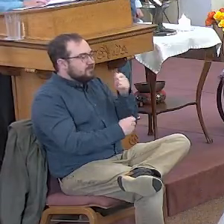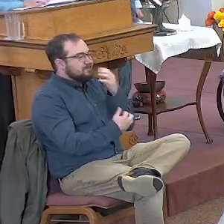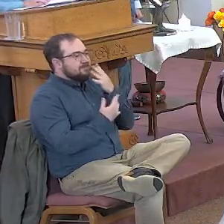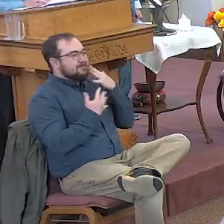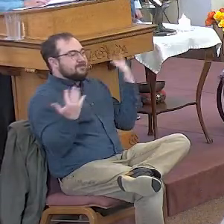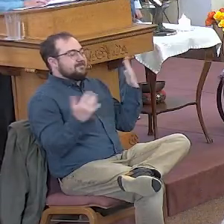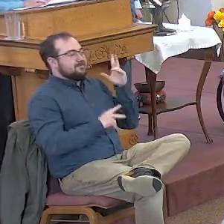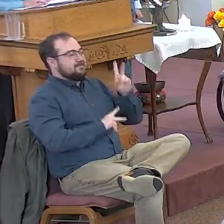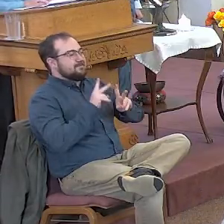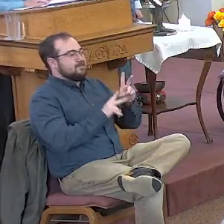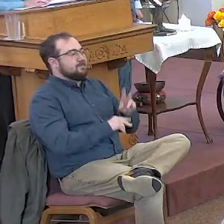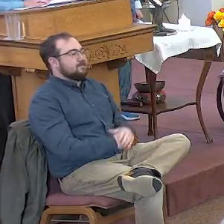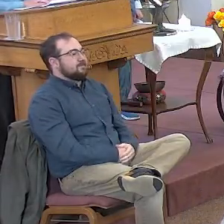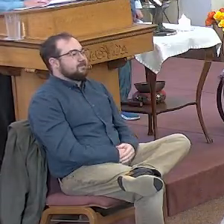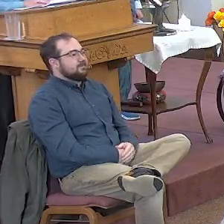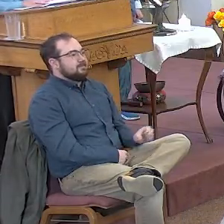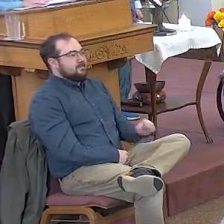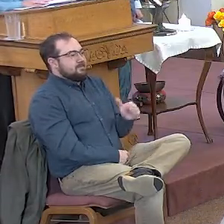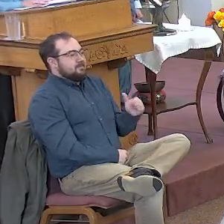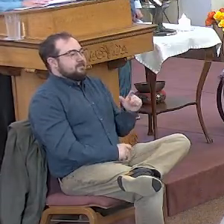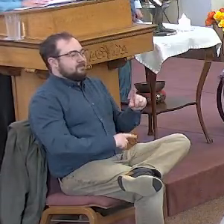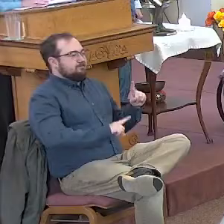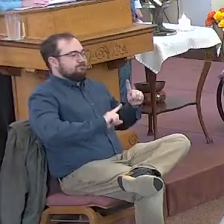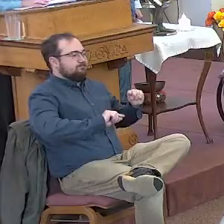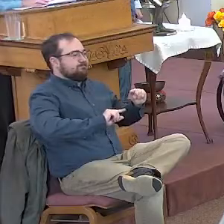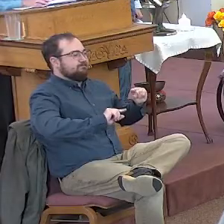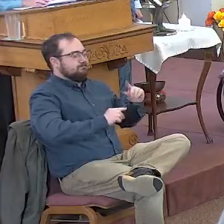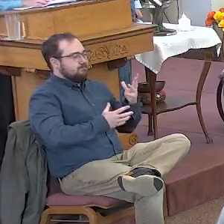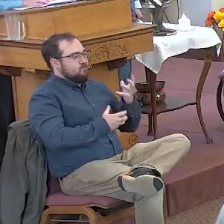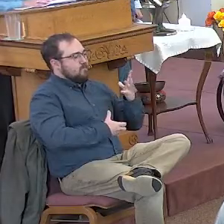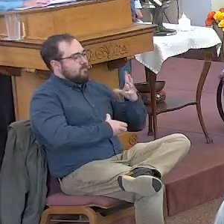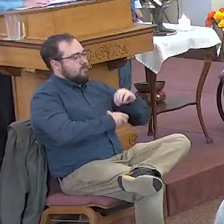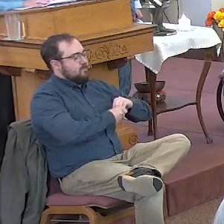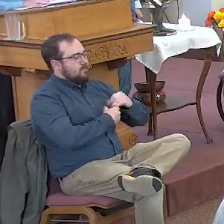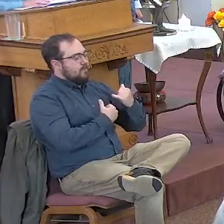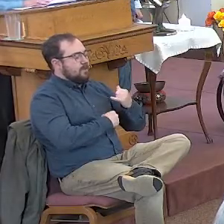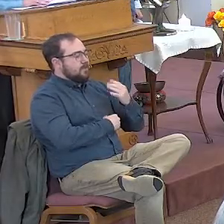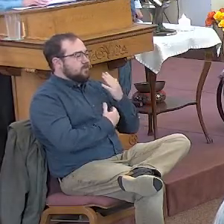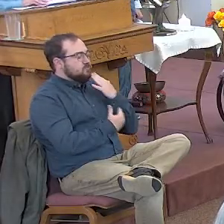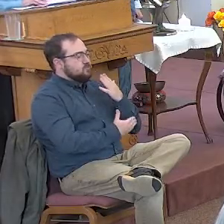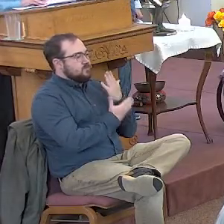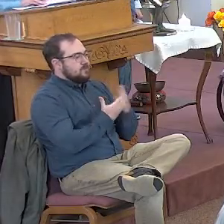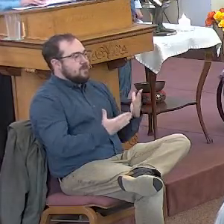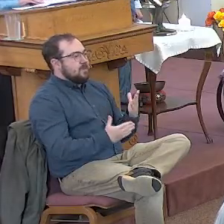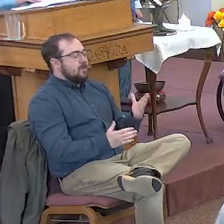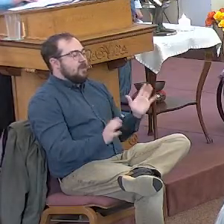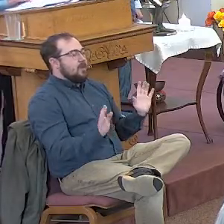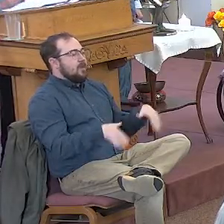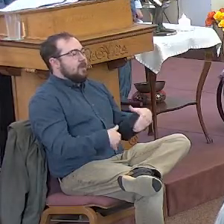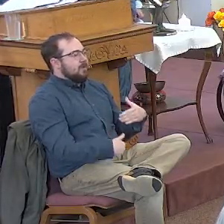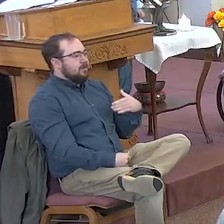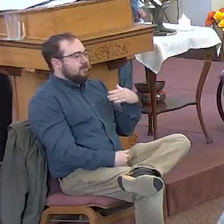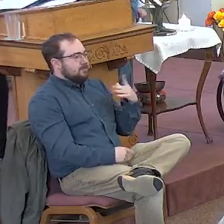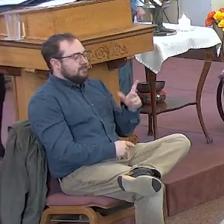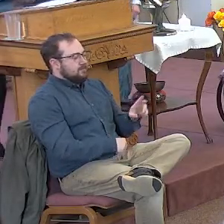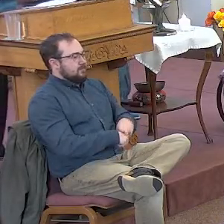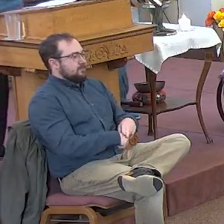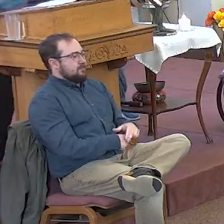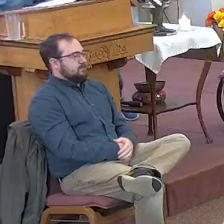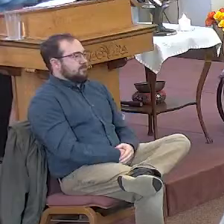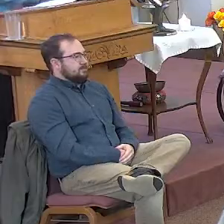people. Others come and want to be part of this good thing, and no wonder.